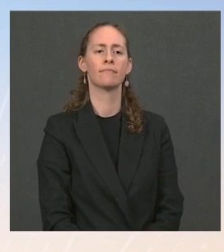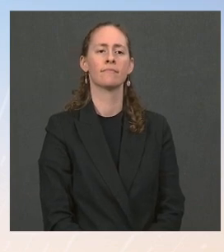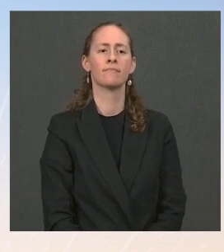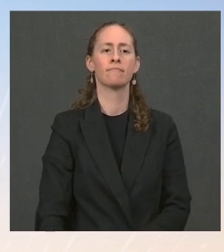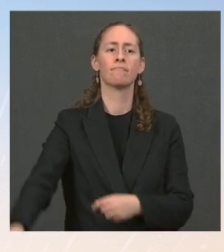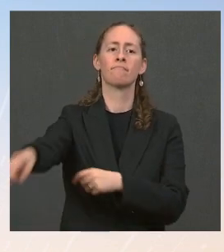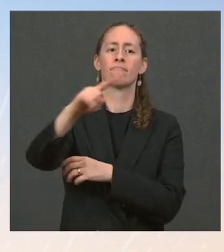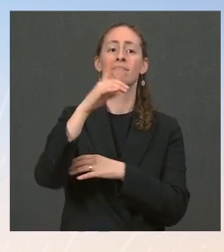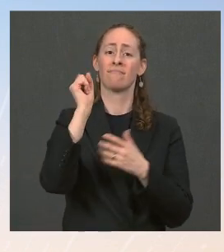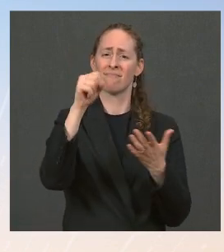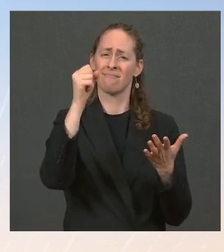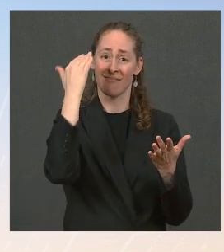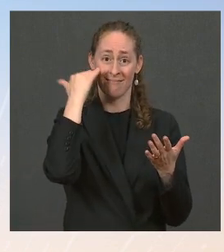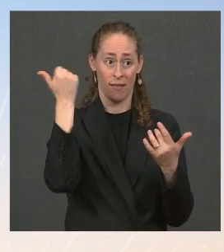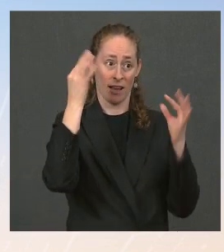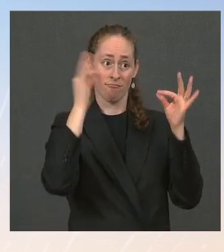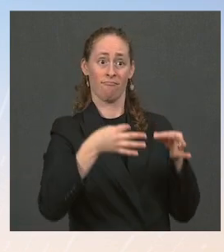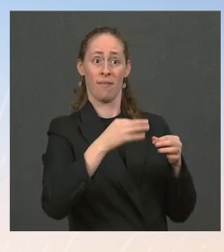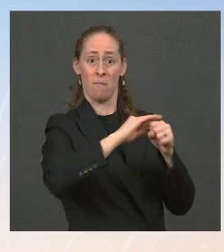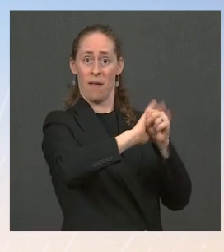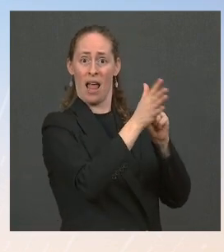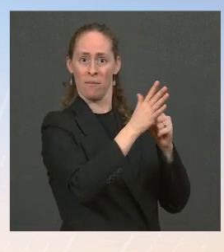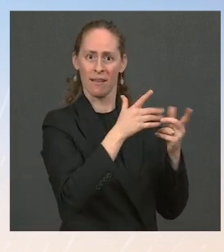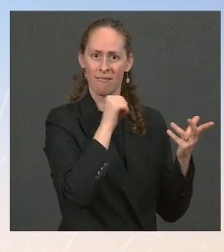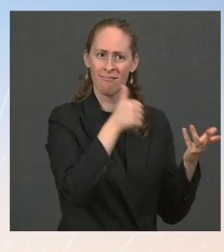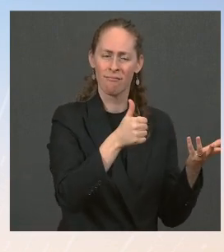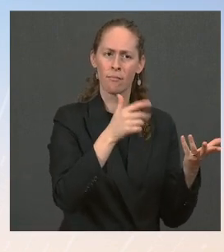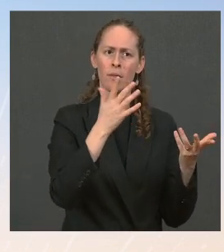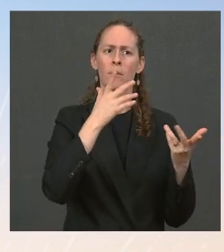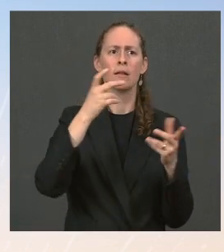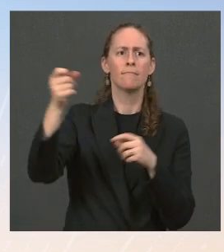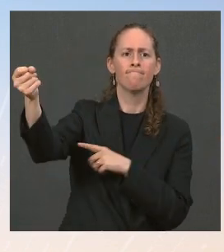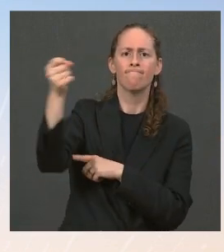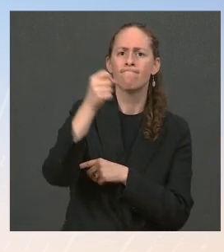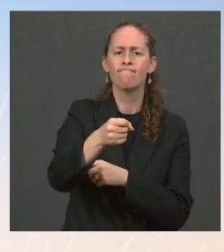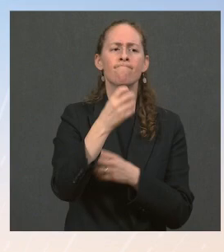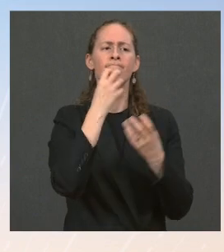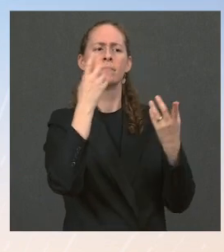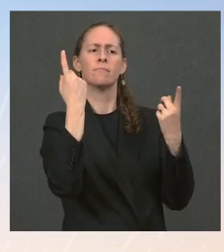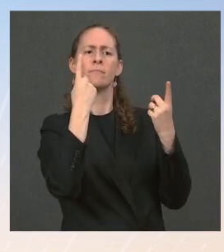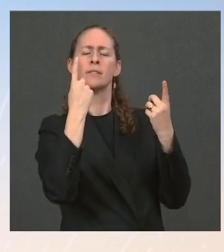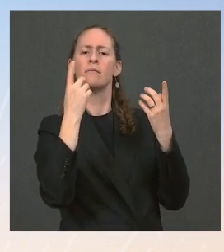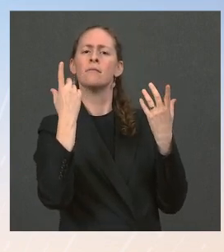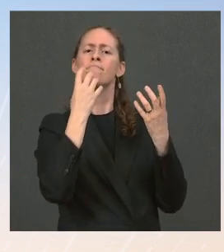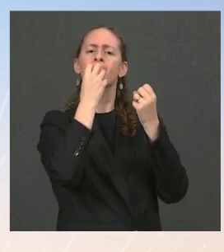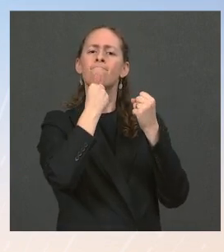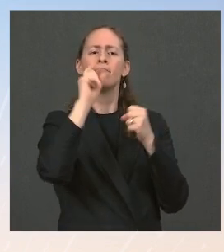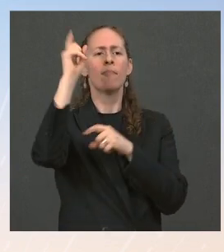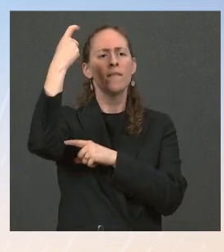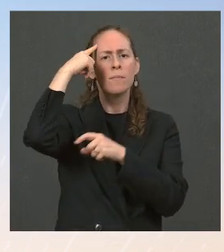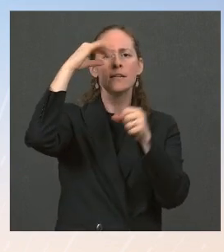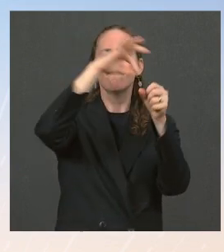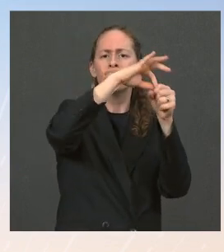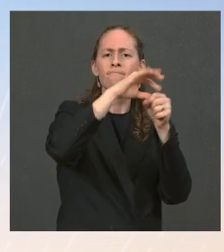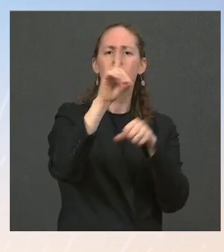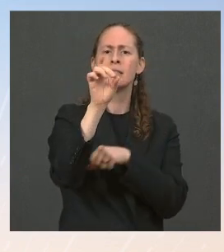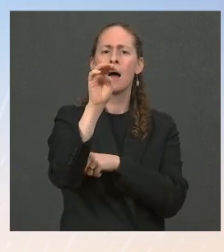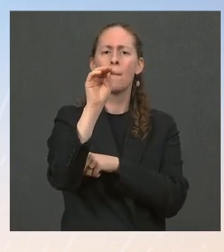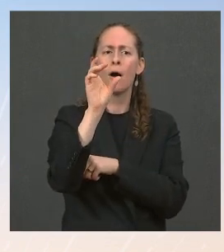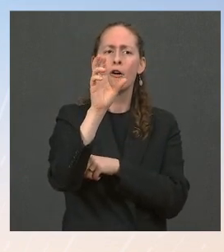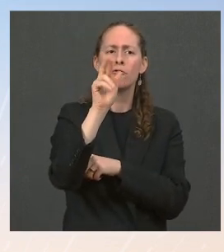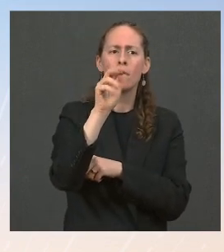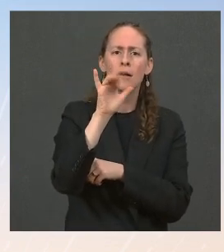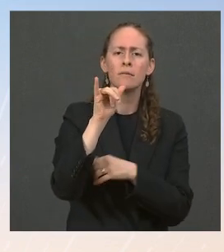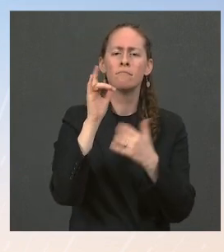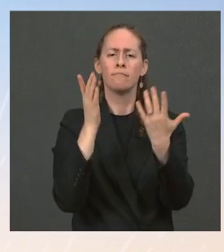under control and put people back to work, but protect our democracy and stand up for what's right and be transparent. And certainly part